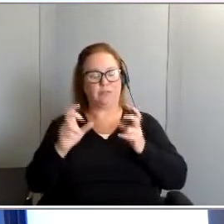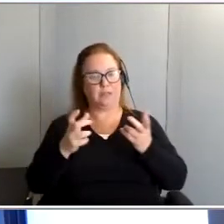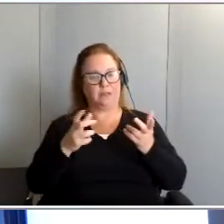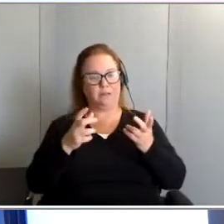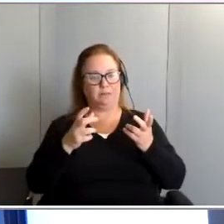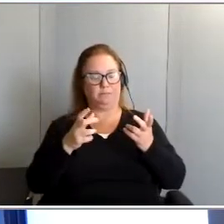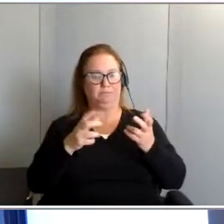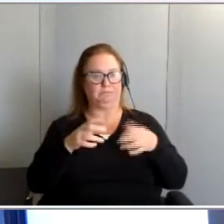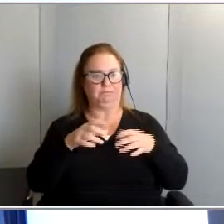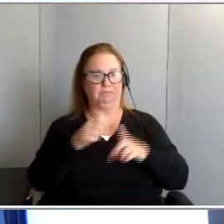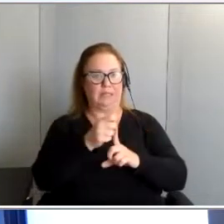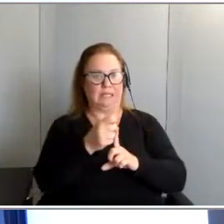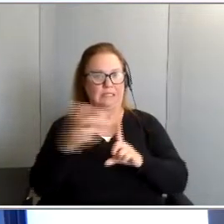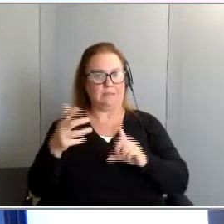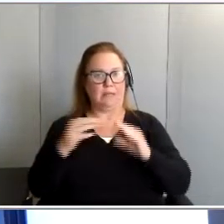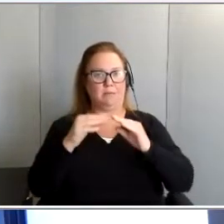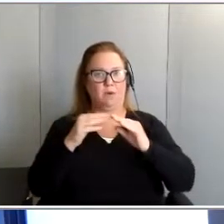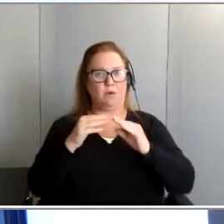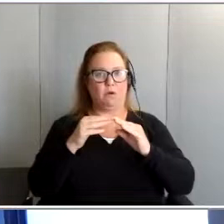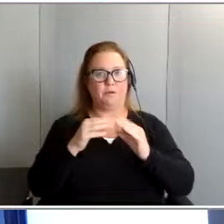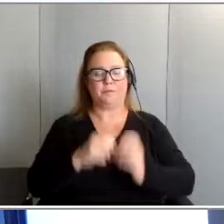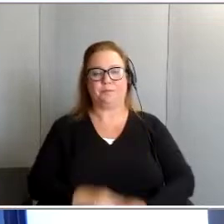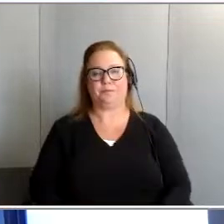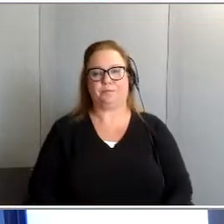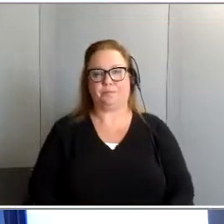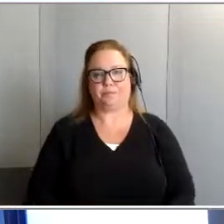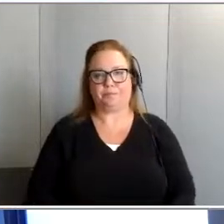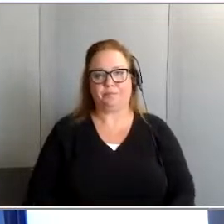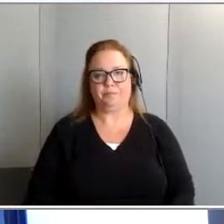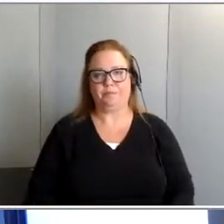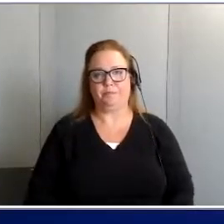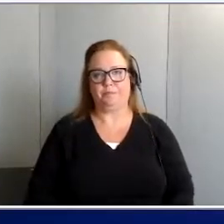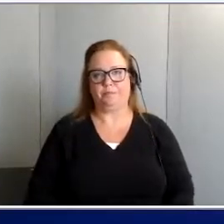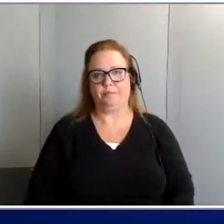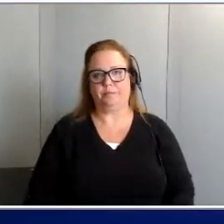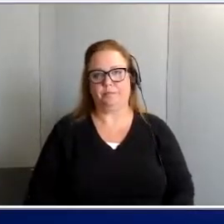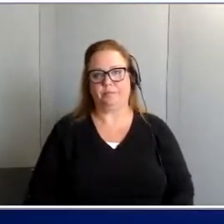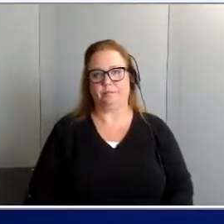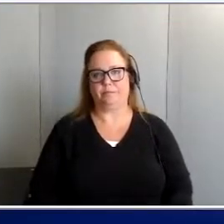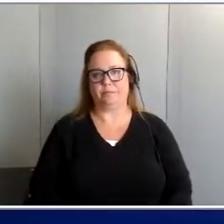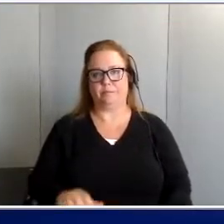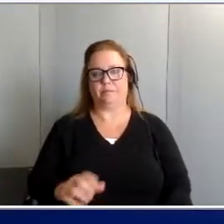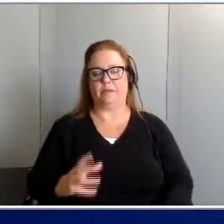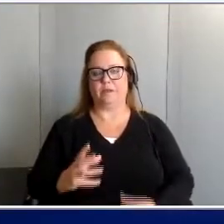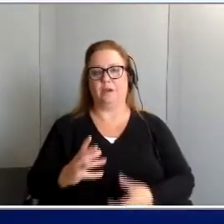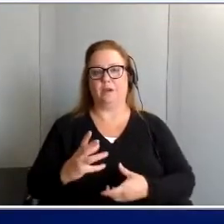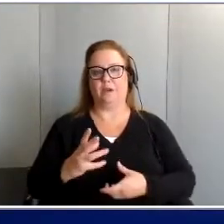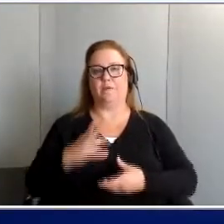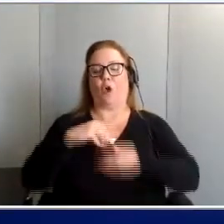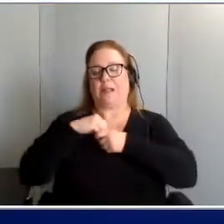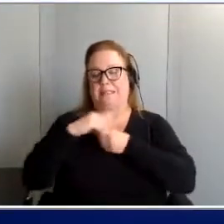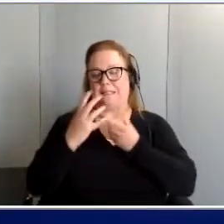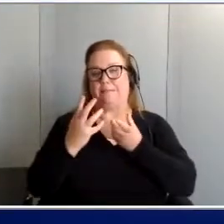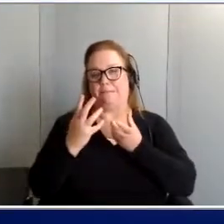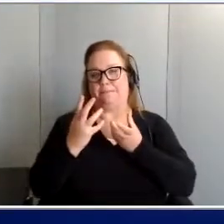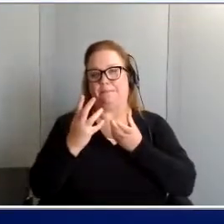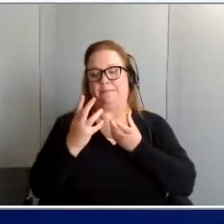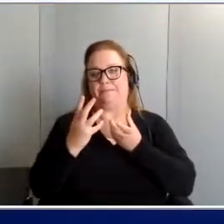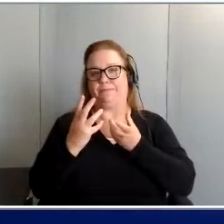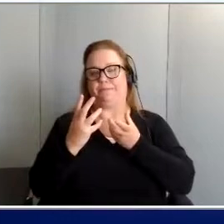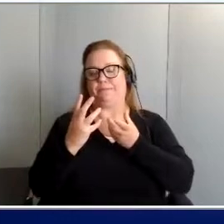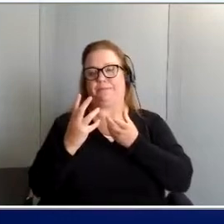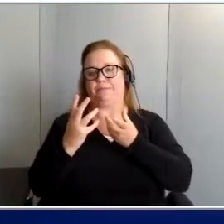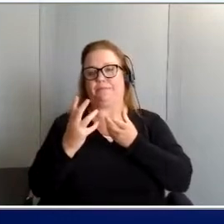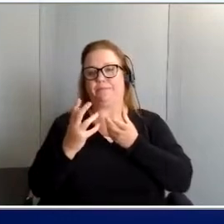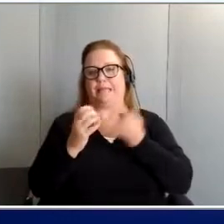about that and how much it spans? I think to the extent of autism specifically, sometimes individuals with